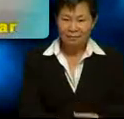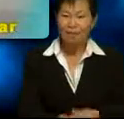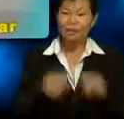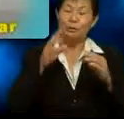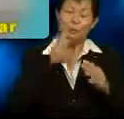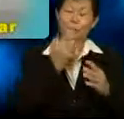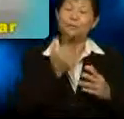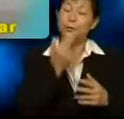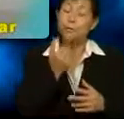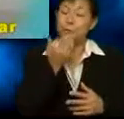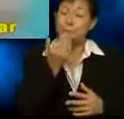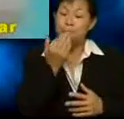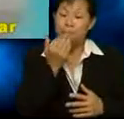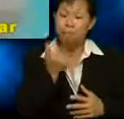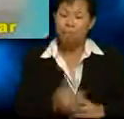sugar,